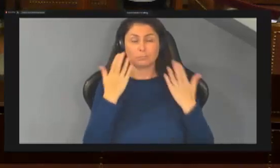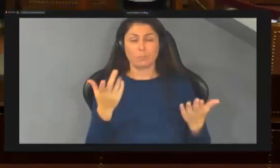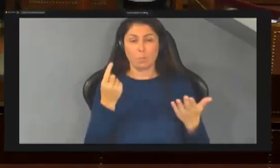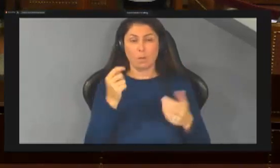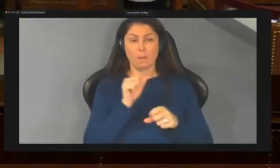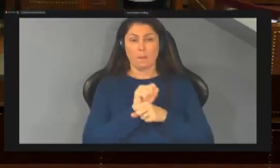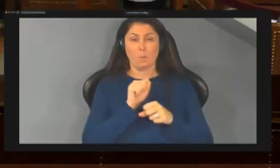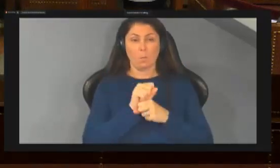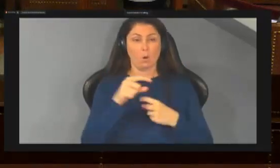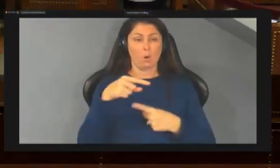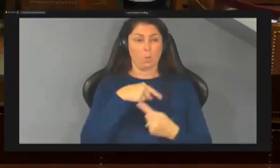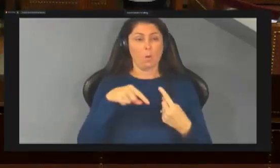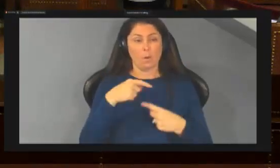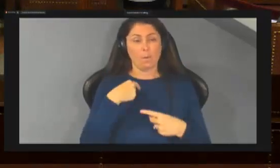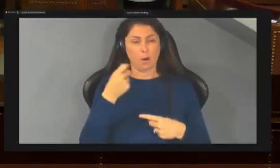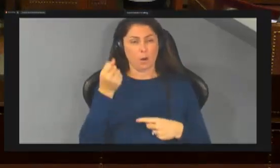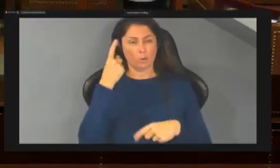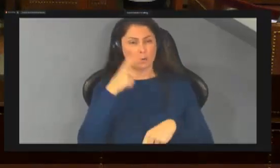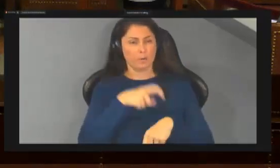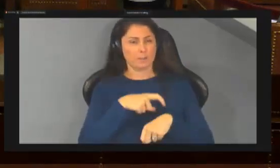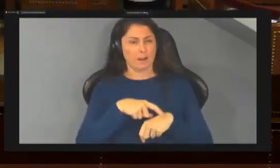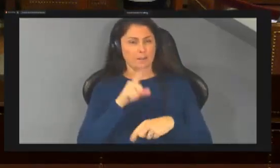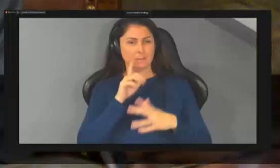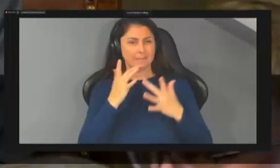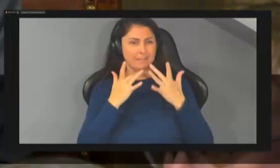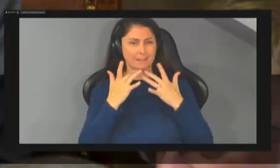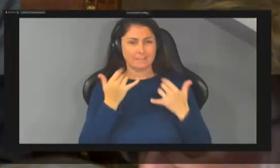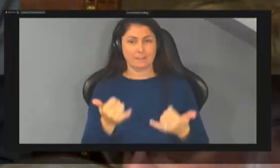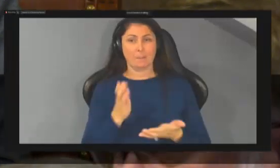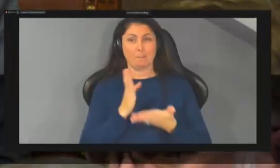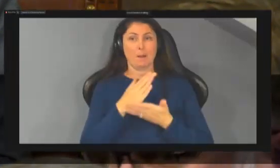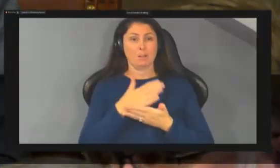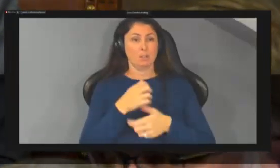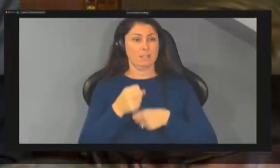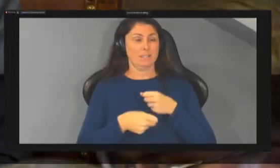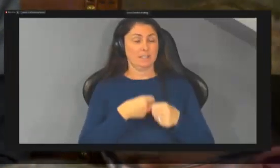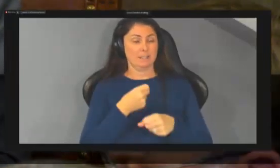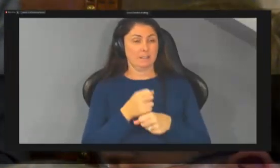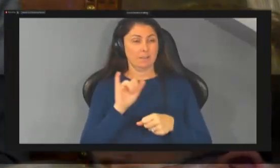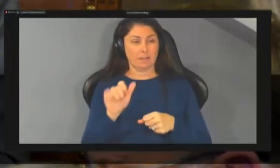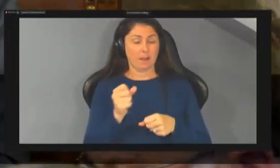is. I understand the timing is tight. It's budget season, and that may just be the way it is. So,